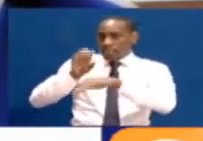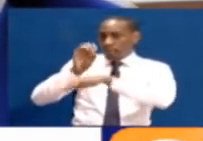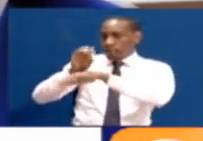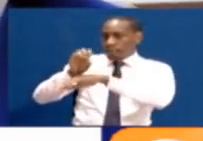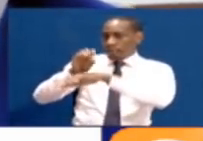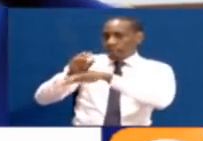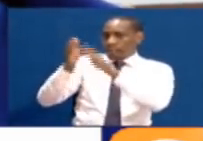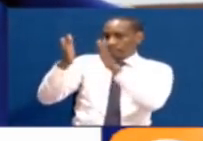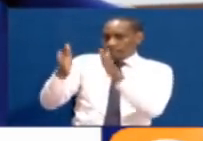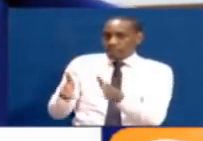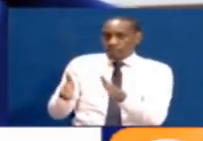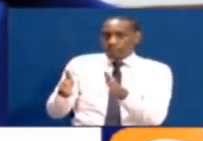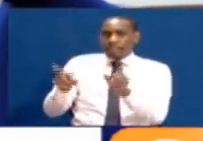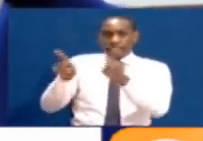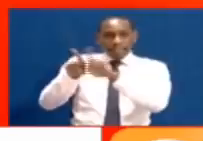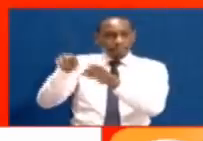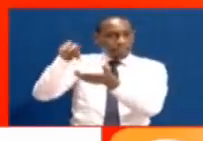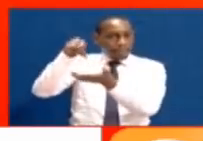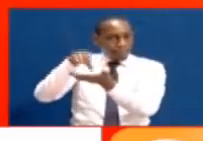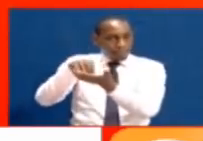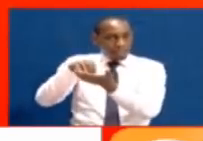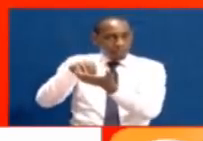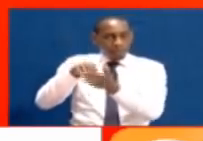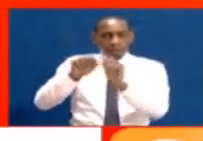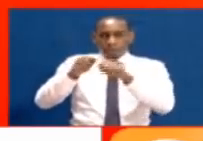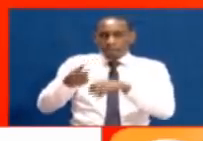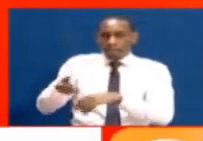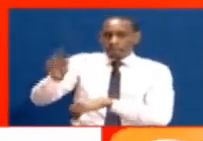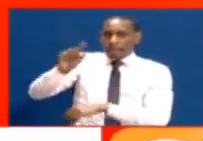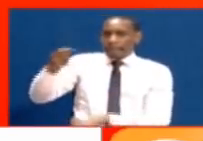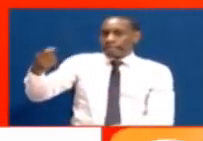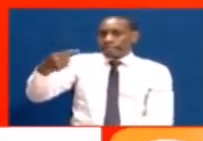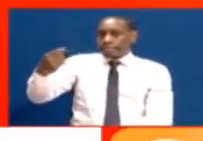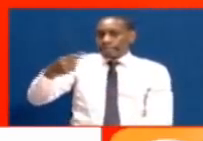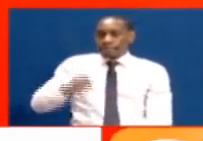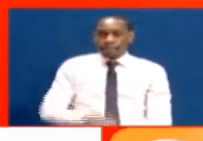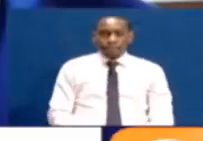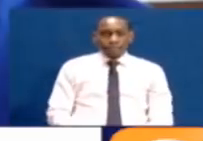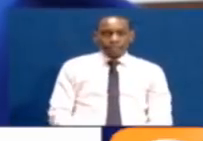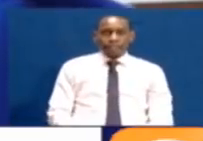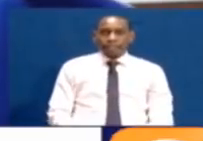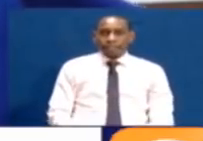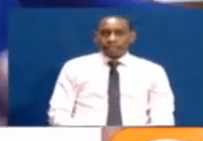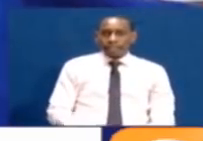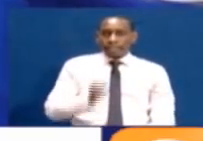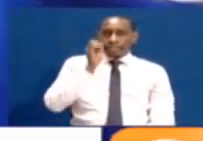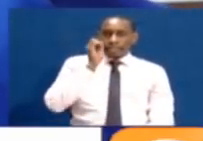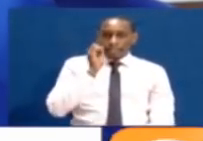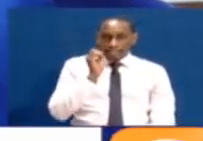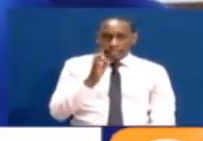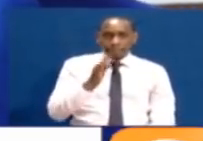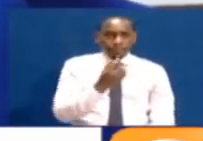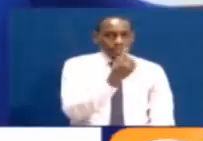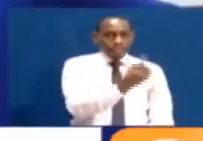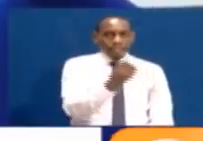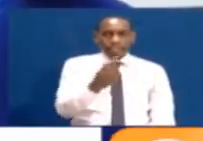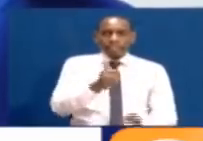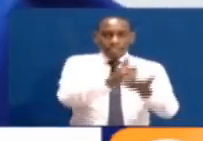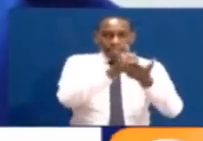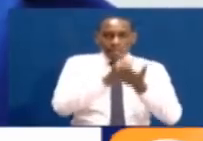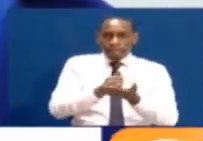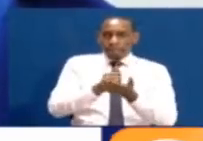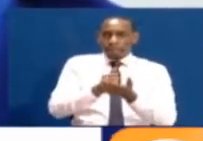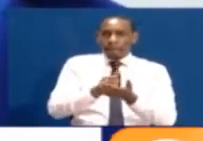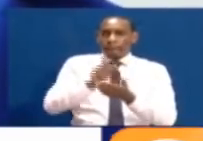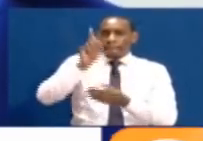in her position to increase her income? If we're going to sit back and say, oh, everyone must help us, somebody must come